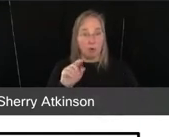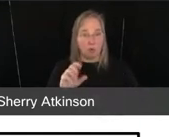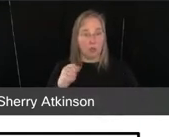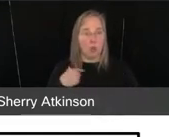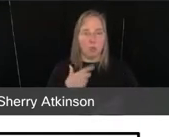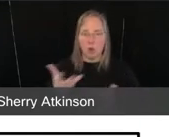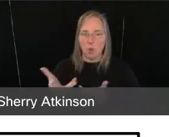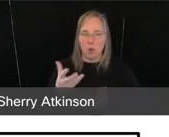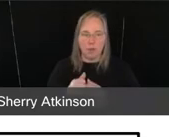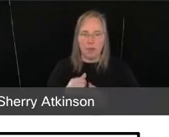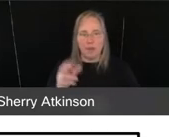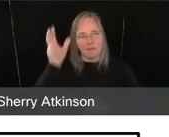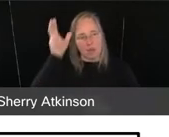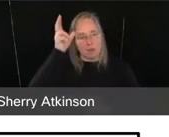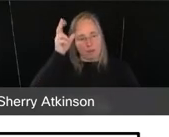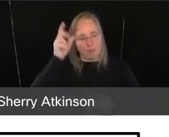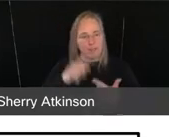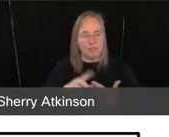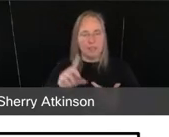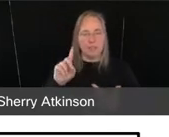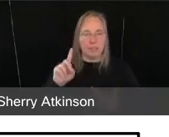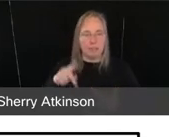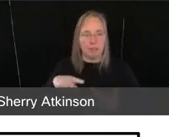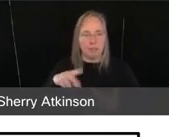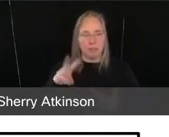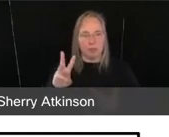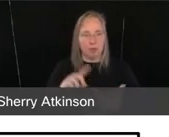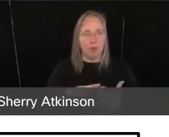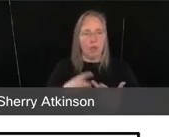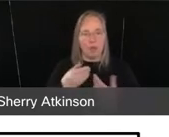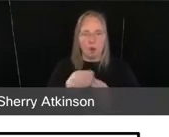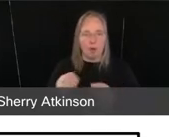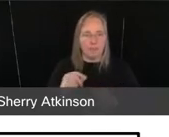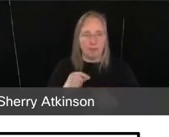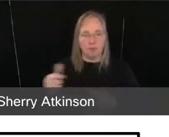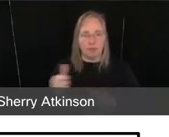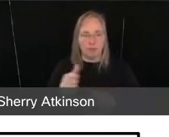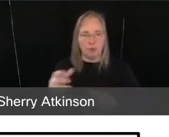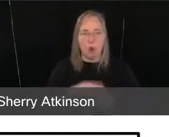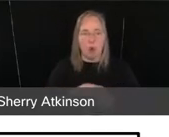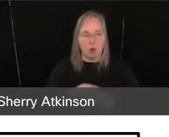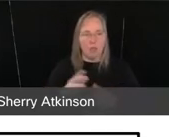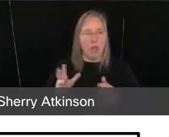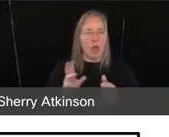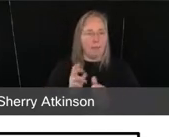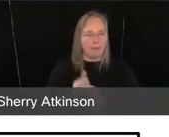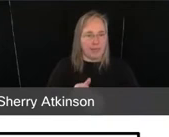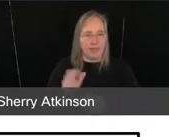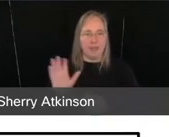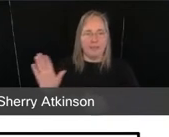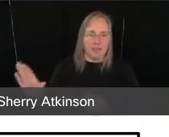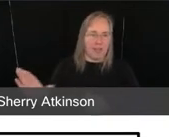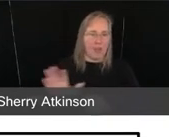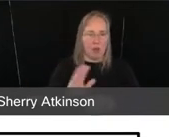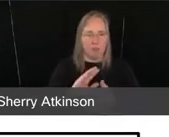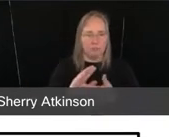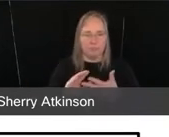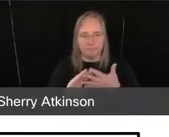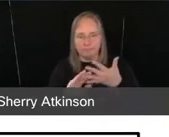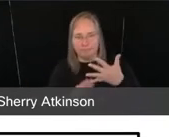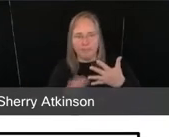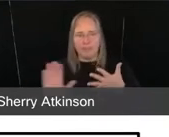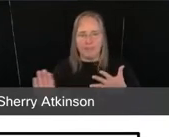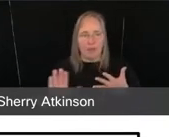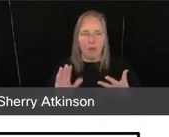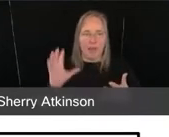Department of Public Works, Office of Transportation on those updates to their estimates. And I also provided for